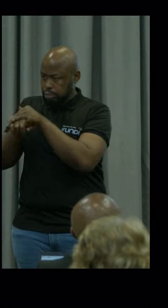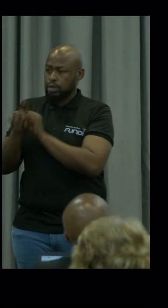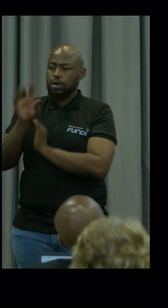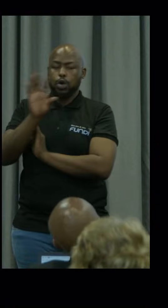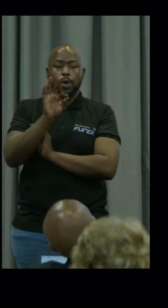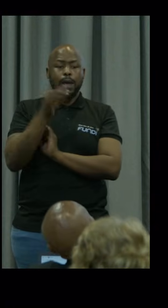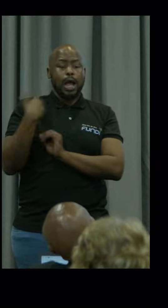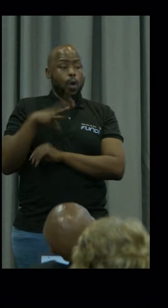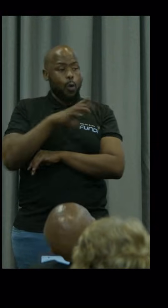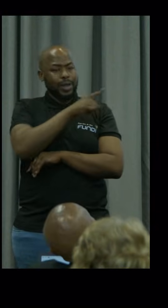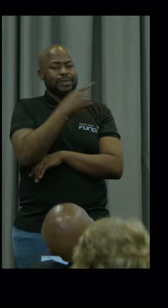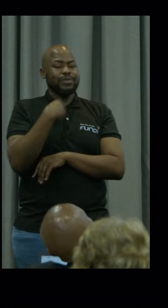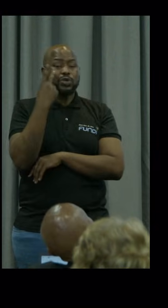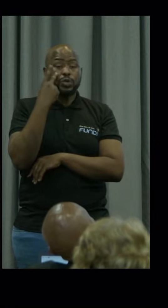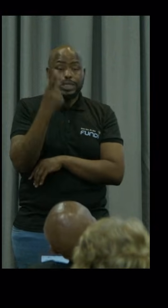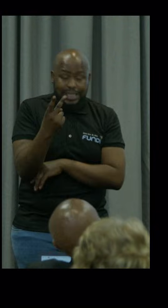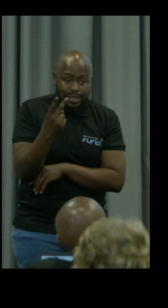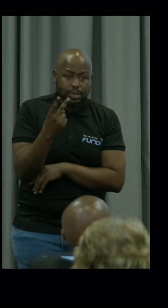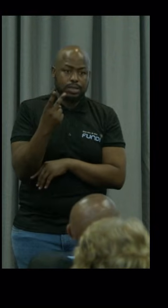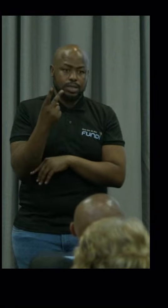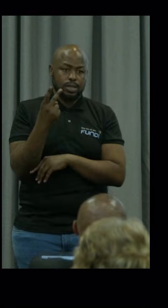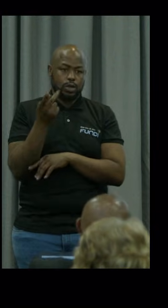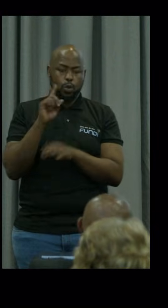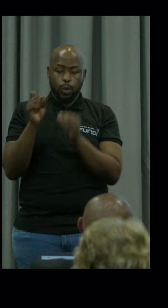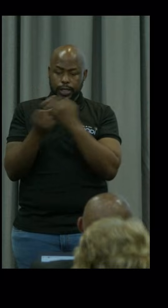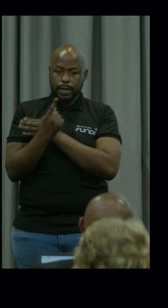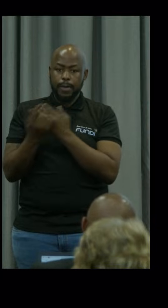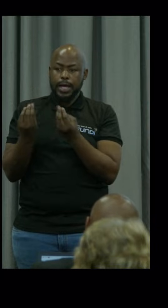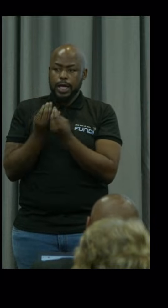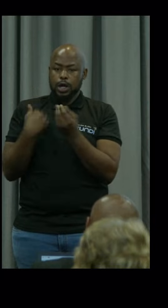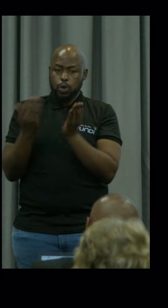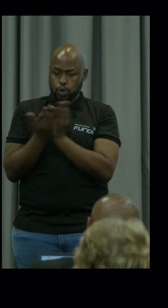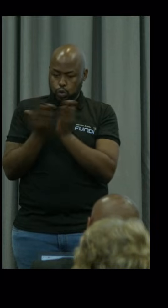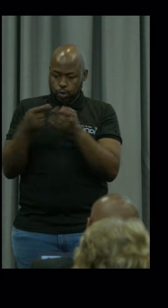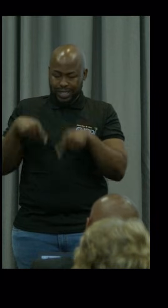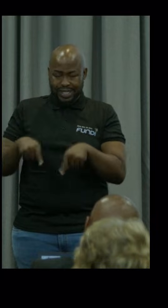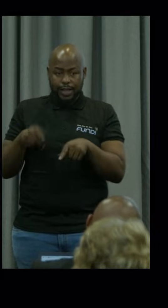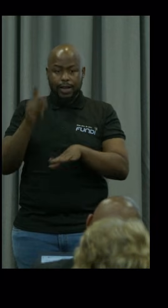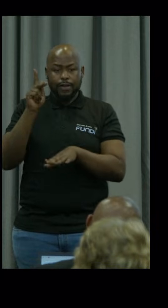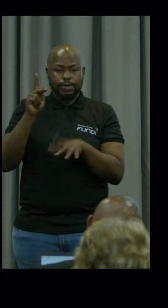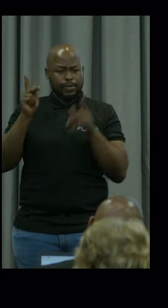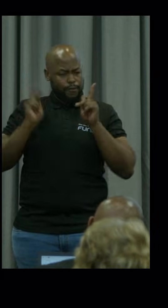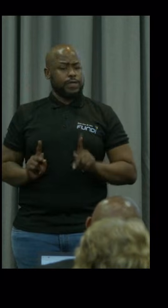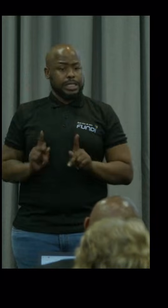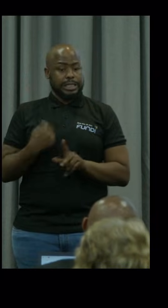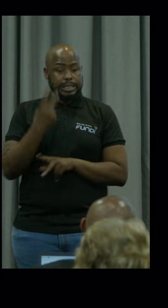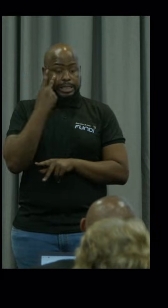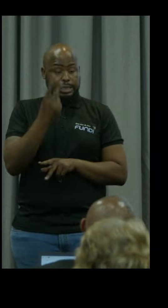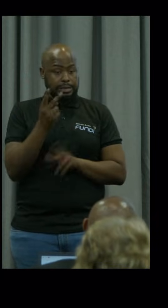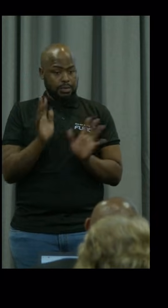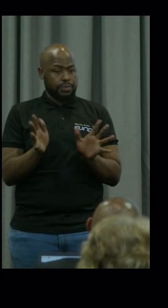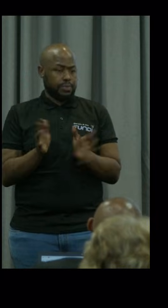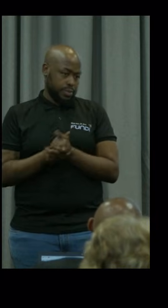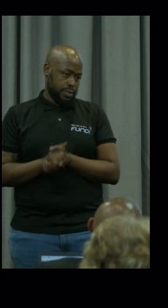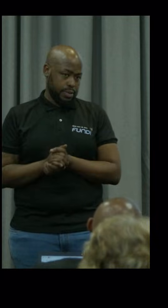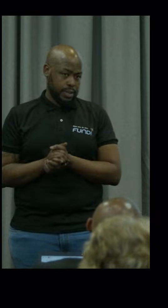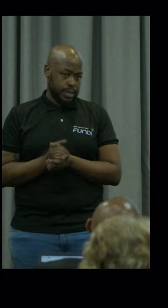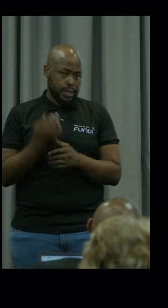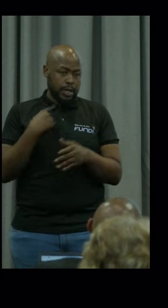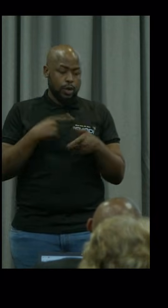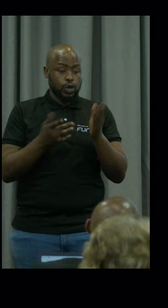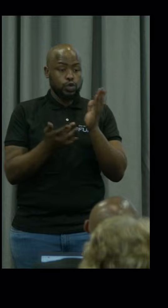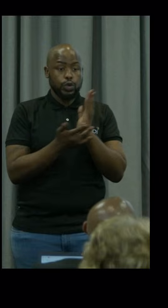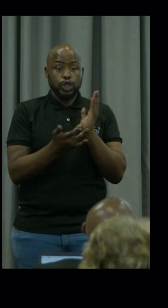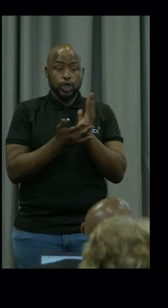to see what our schools look like in South Africa. Physically see what they look like. So I took him to a technical